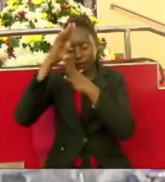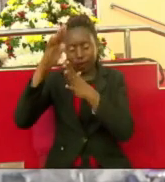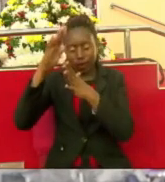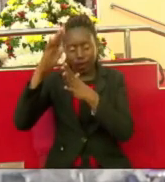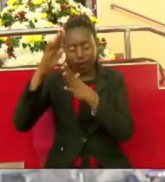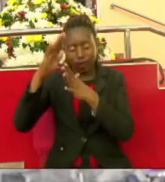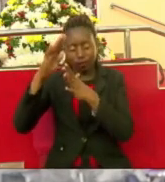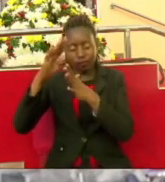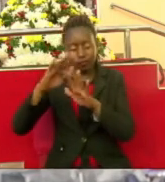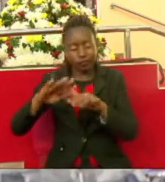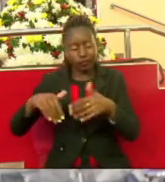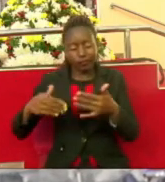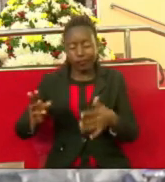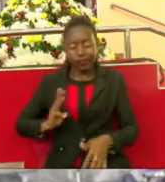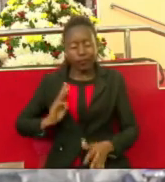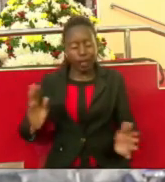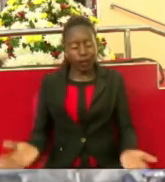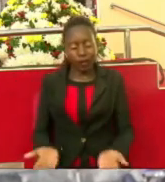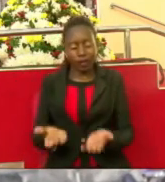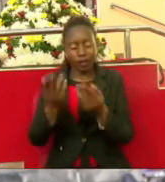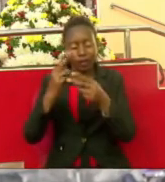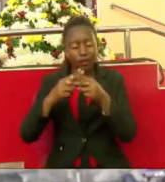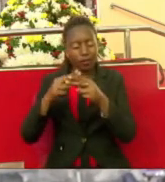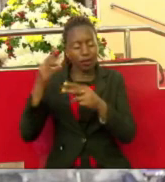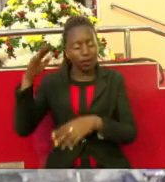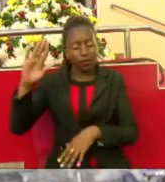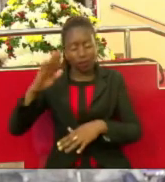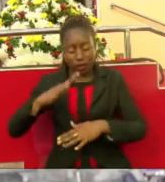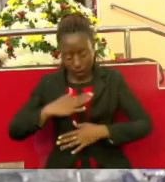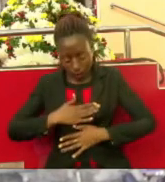how we lift up your name and honor you, gracious Lord.